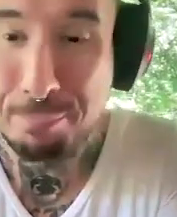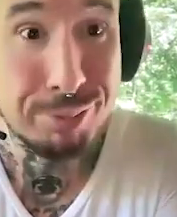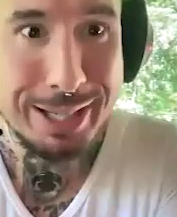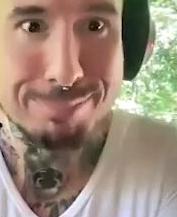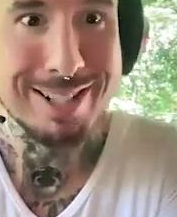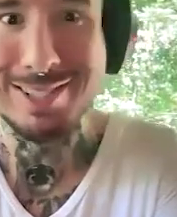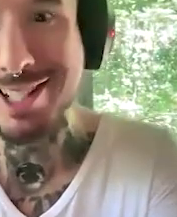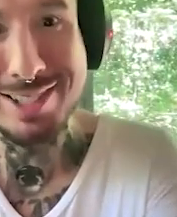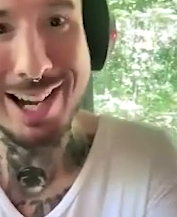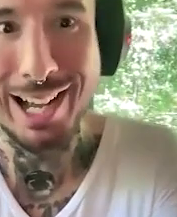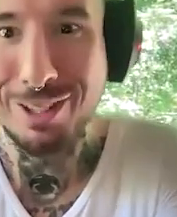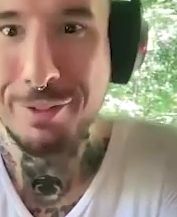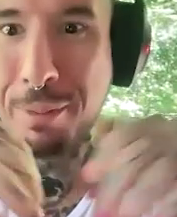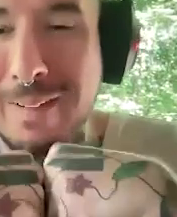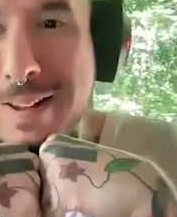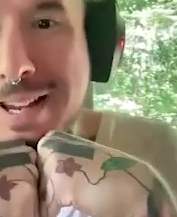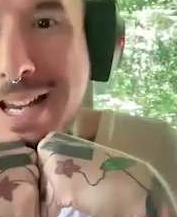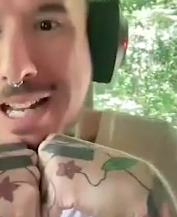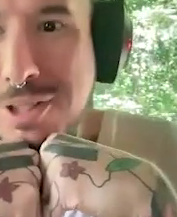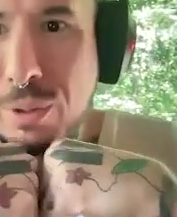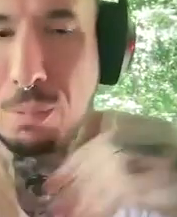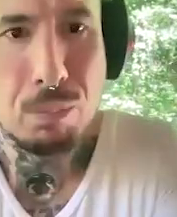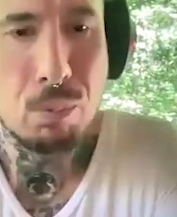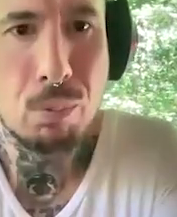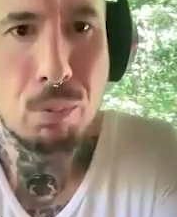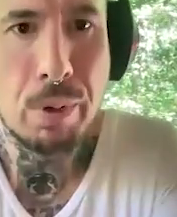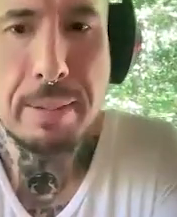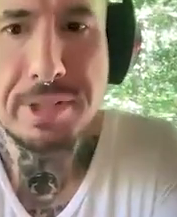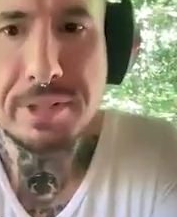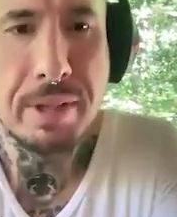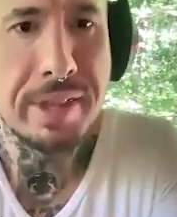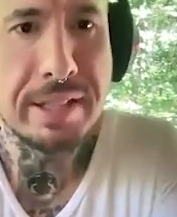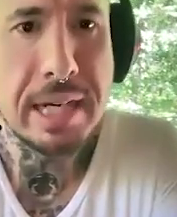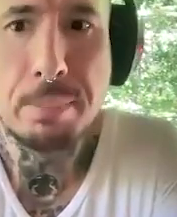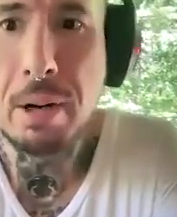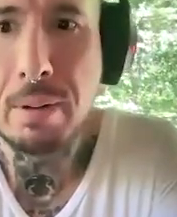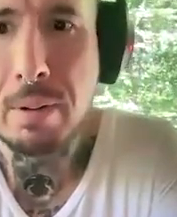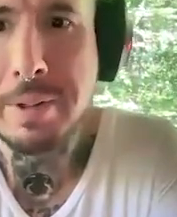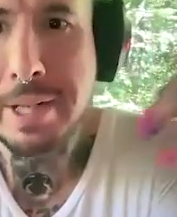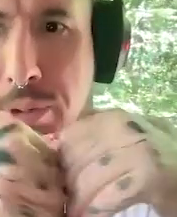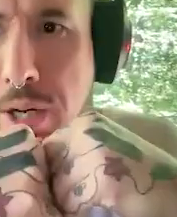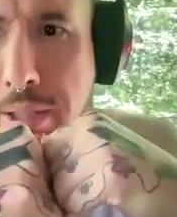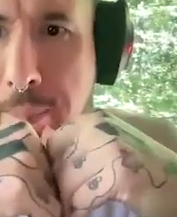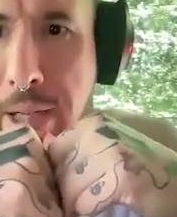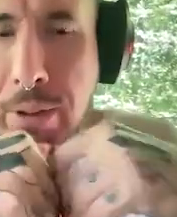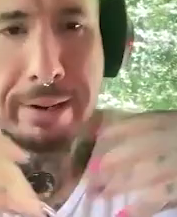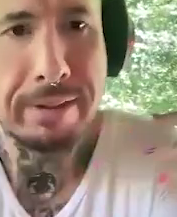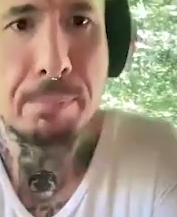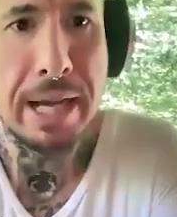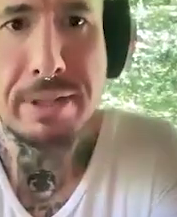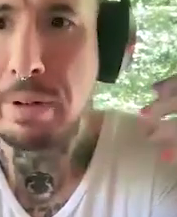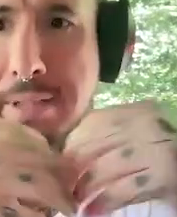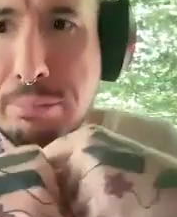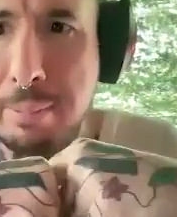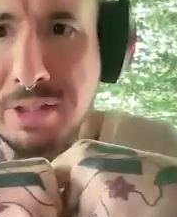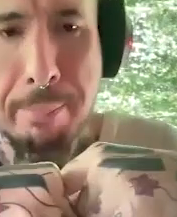notes, because they're brilliant presentations. I love them all. And so when it comes to some of the things Dr. Barr or Nick was talking about, right, I